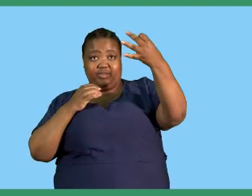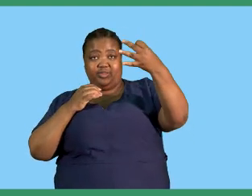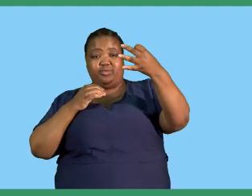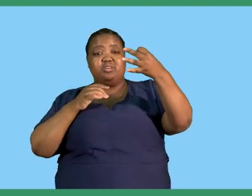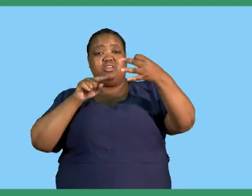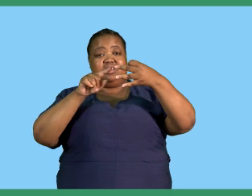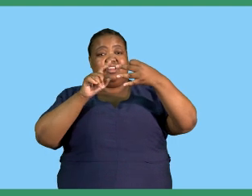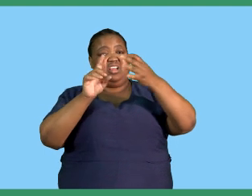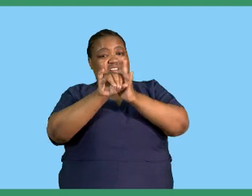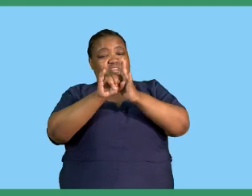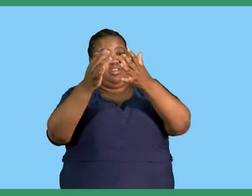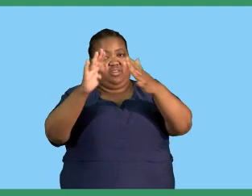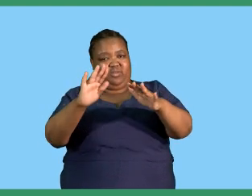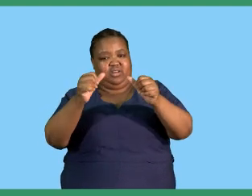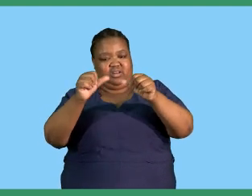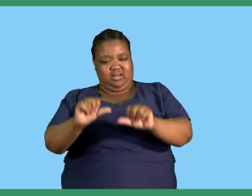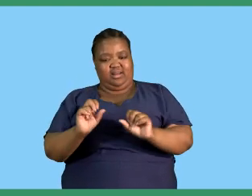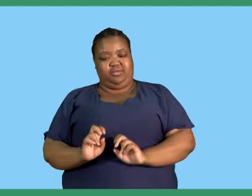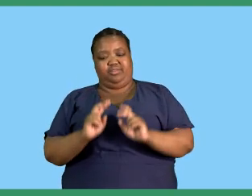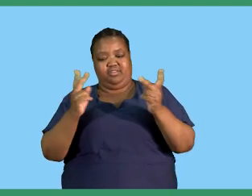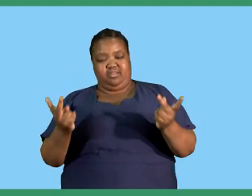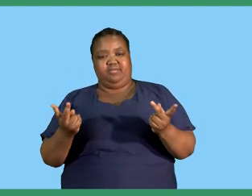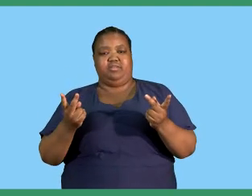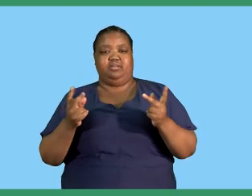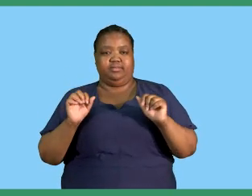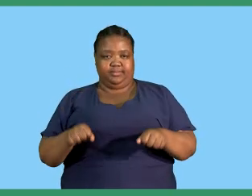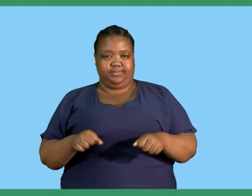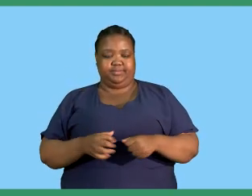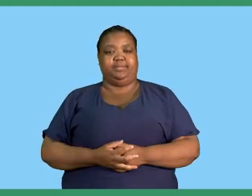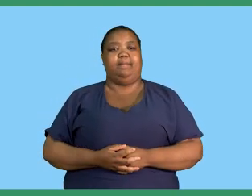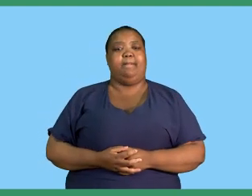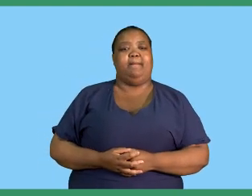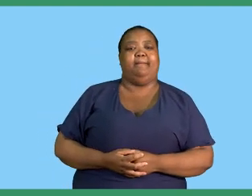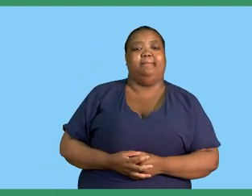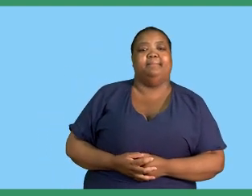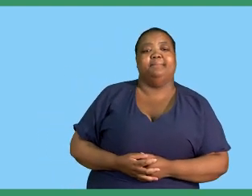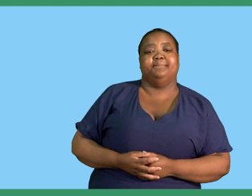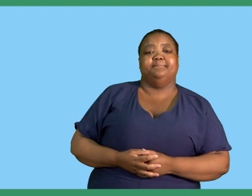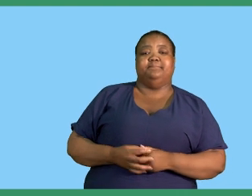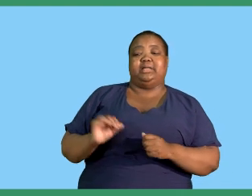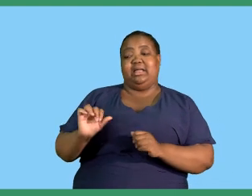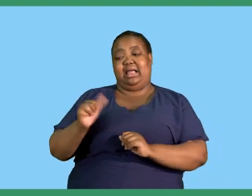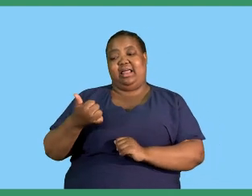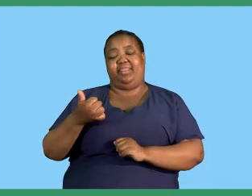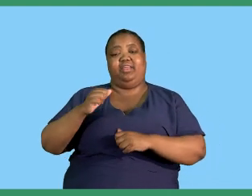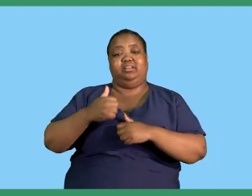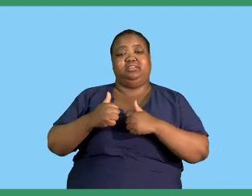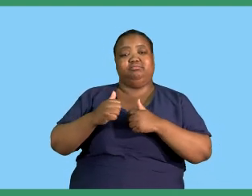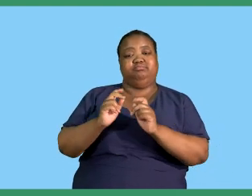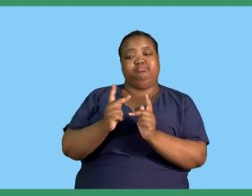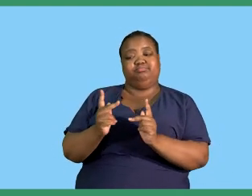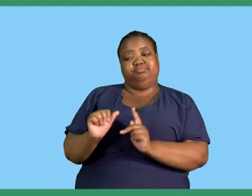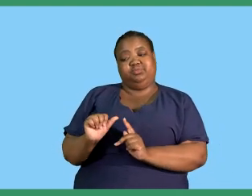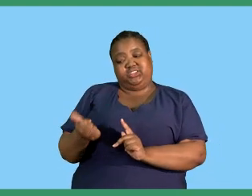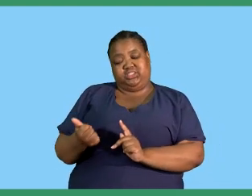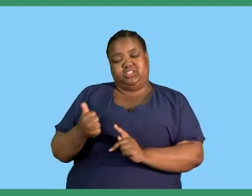that has been identified here. So here you're going to identify 3, but here it says explain other steps in the